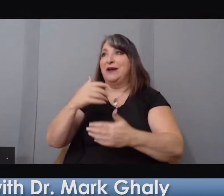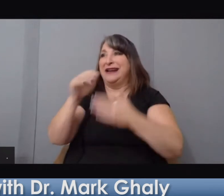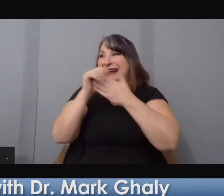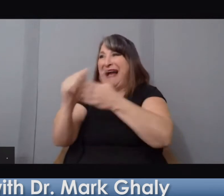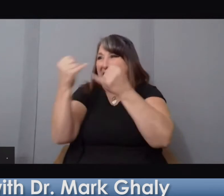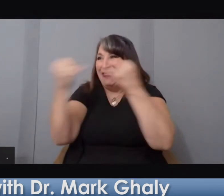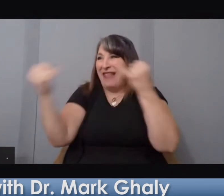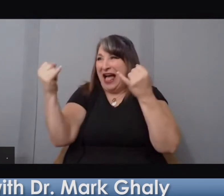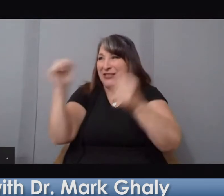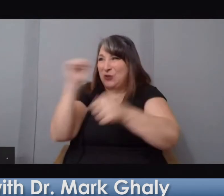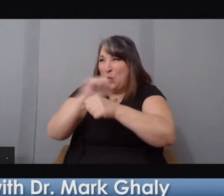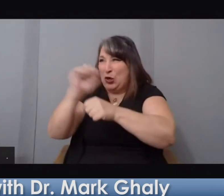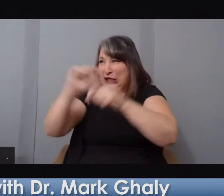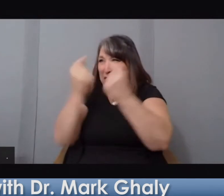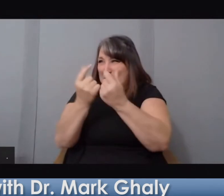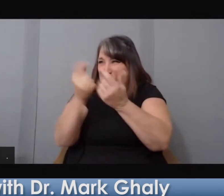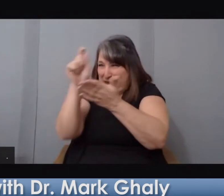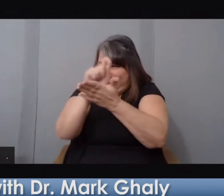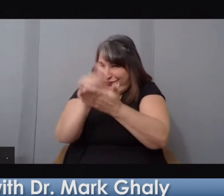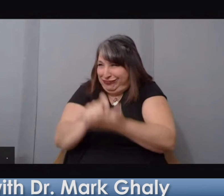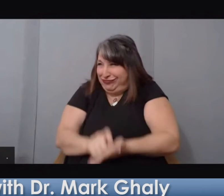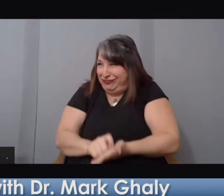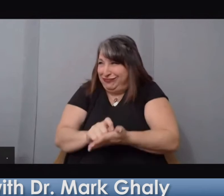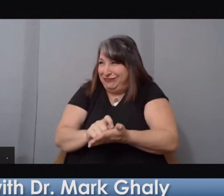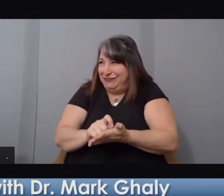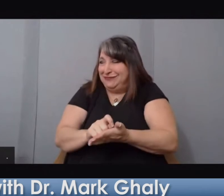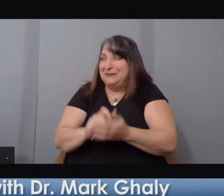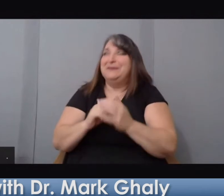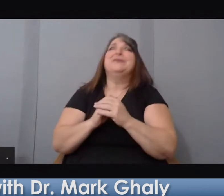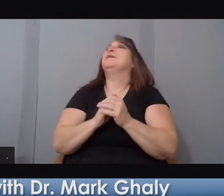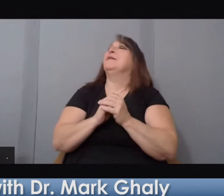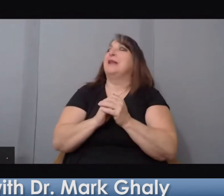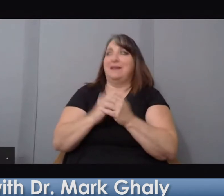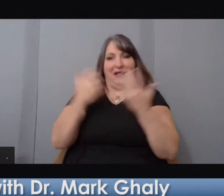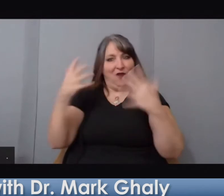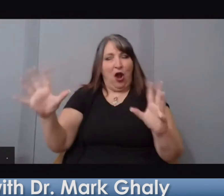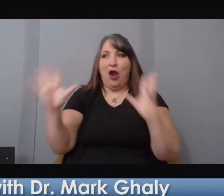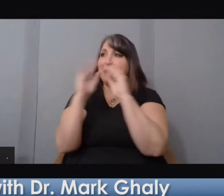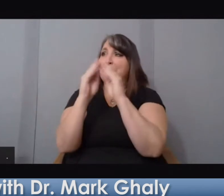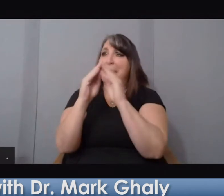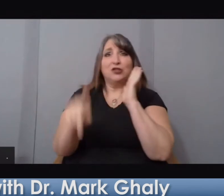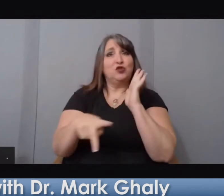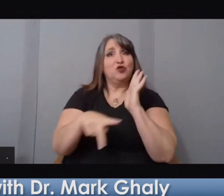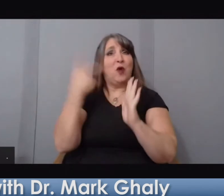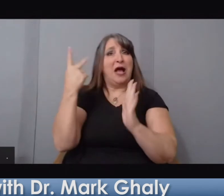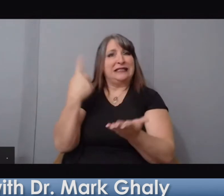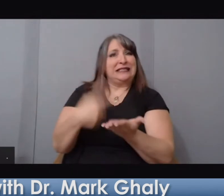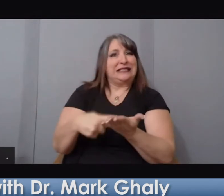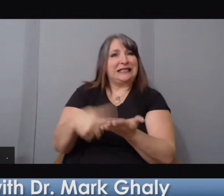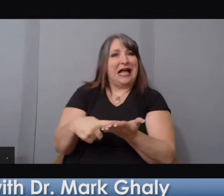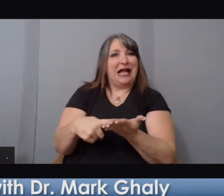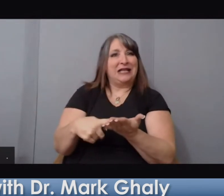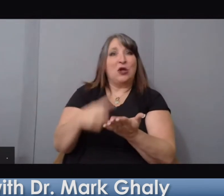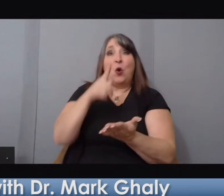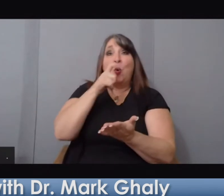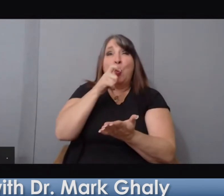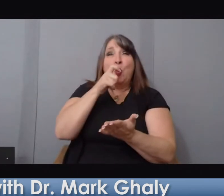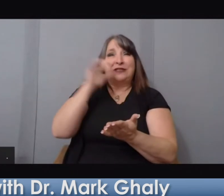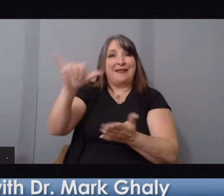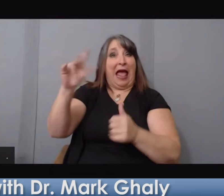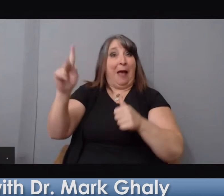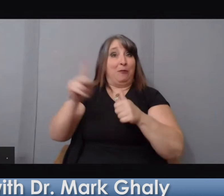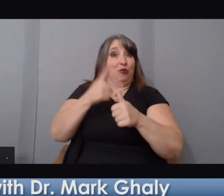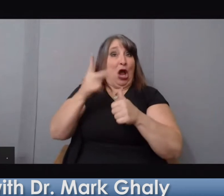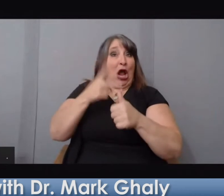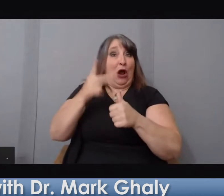already met 2 times to have the conversations about exactly who is in that priority group 1A,